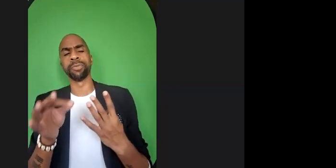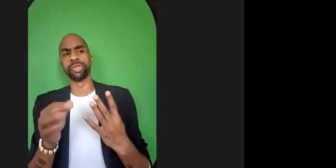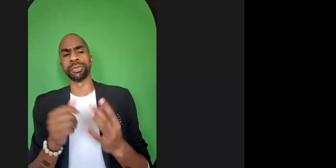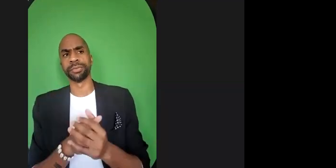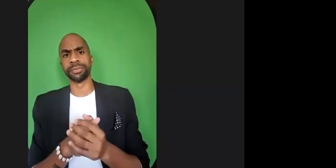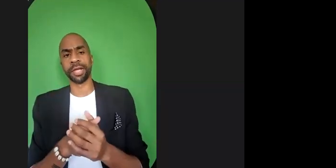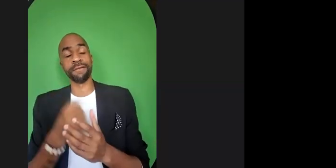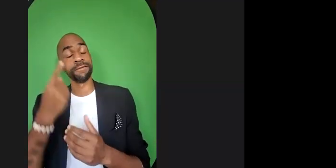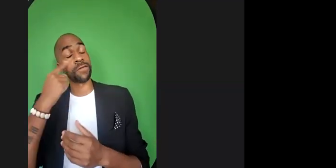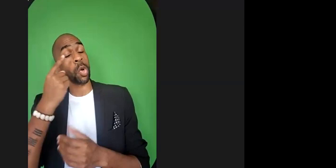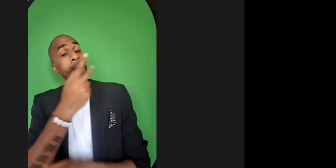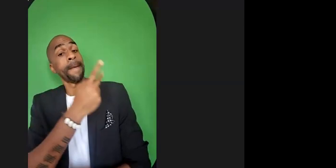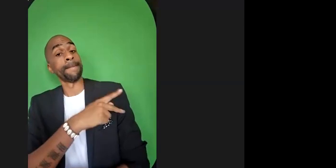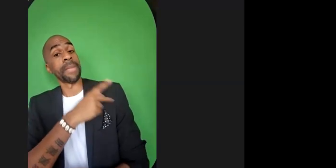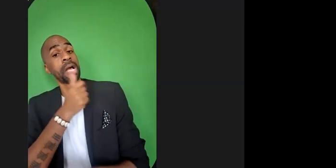who has